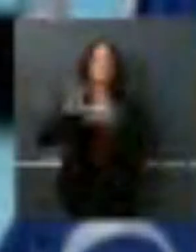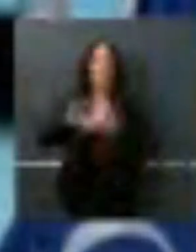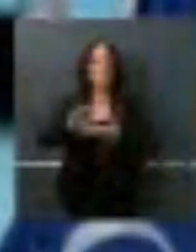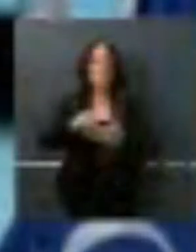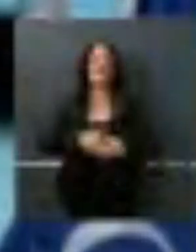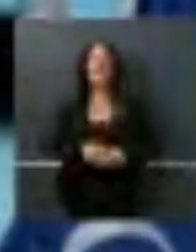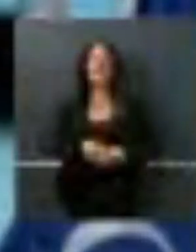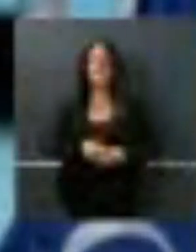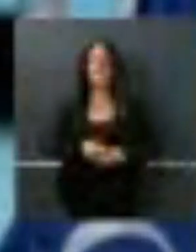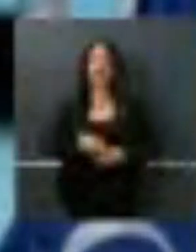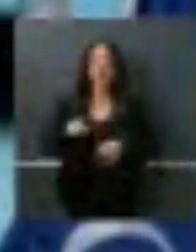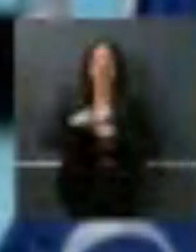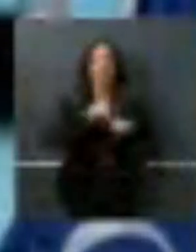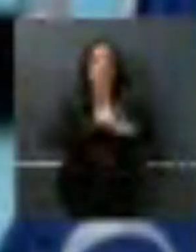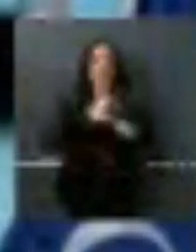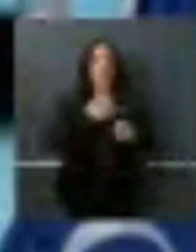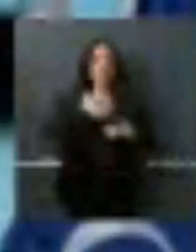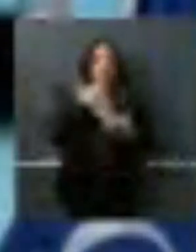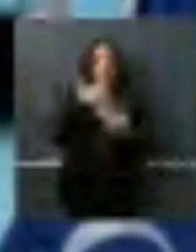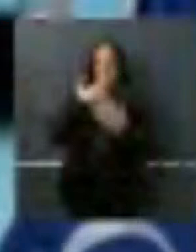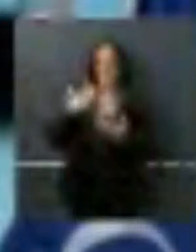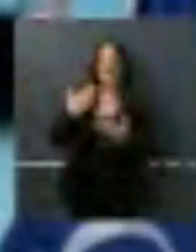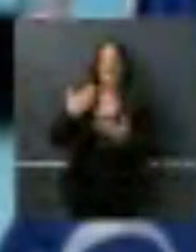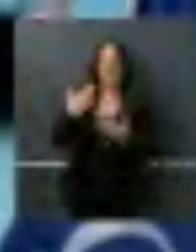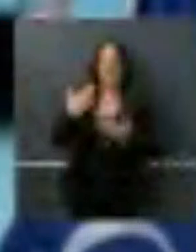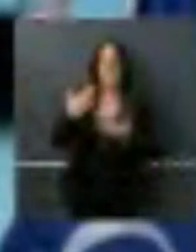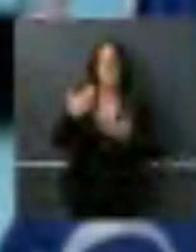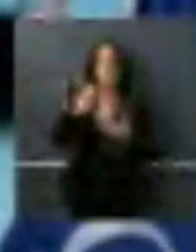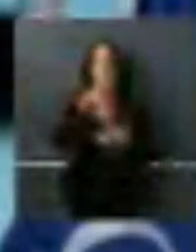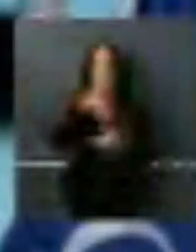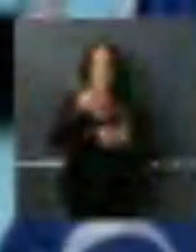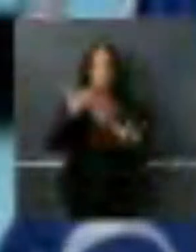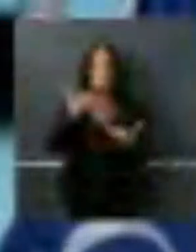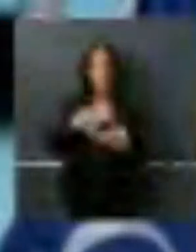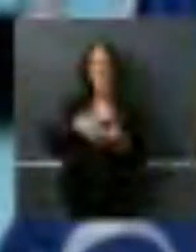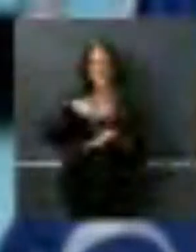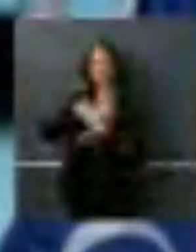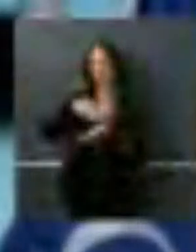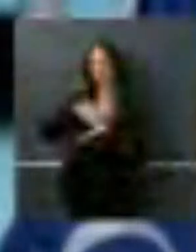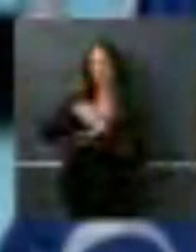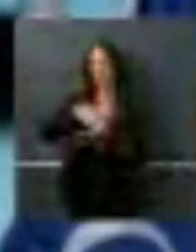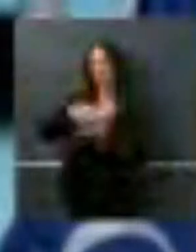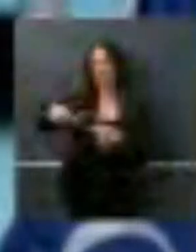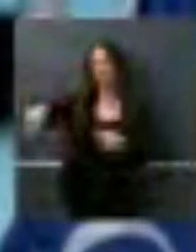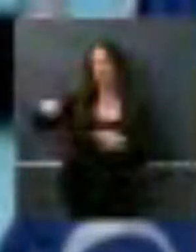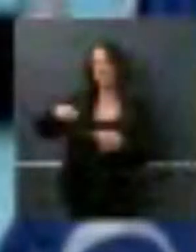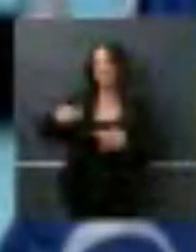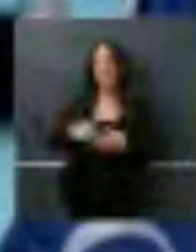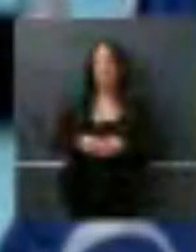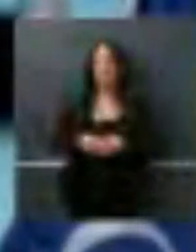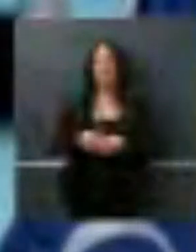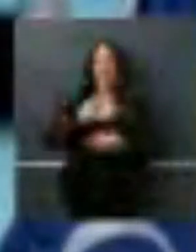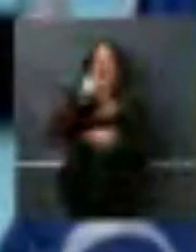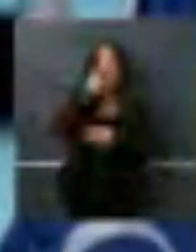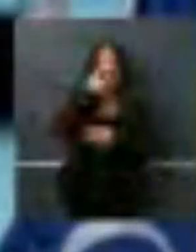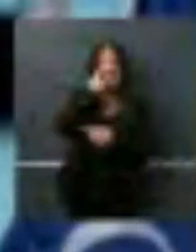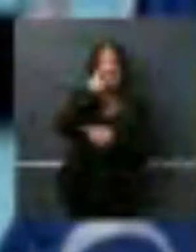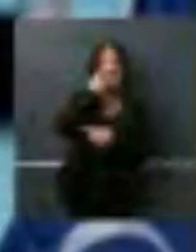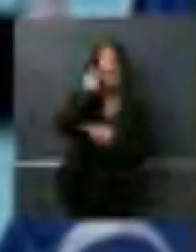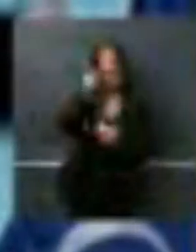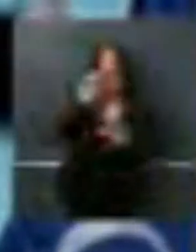that moments ago, at noon today, just took off from the state of California, flying into